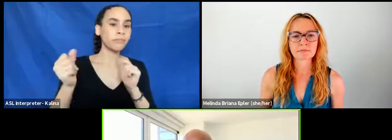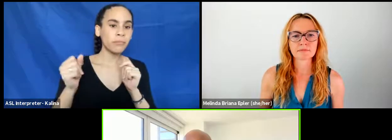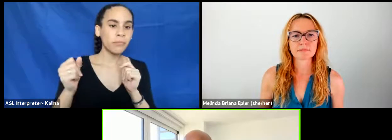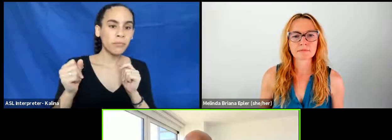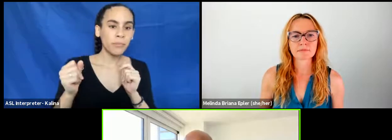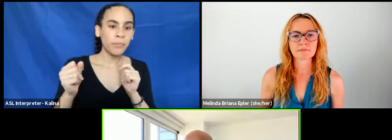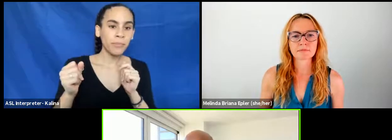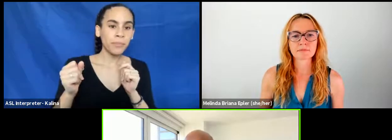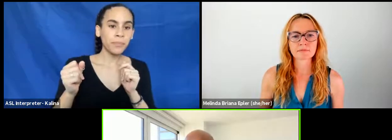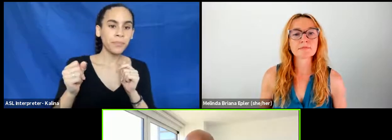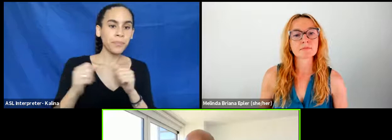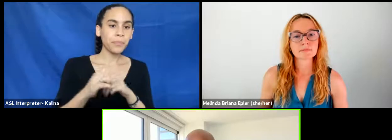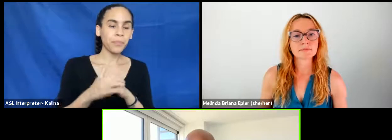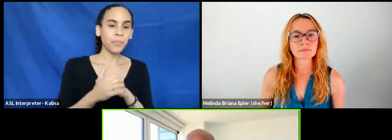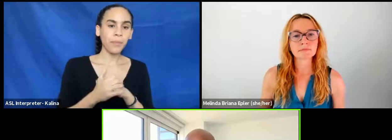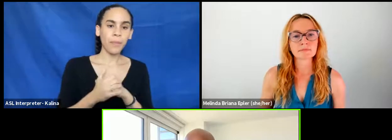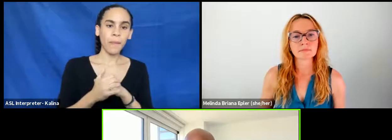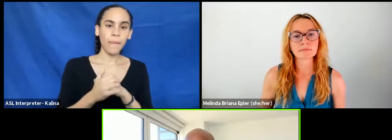not